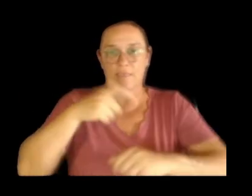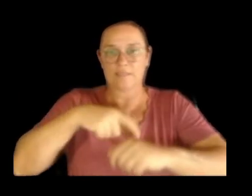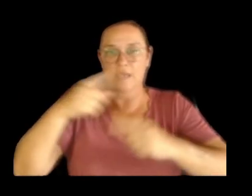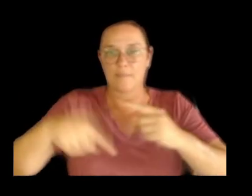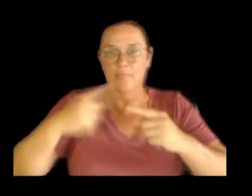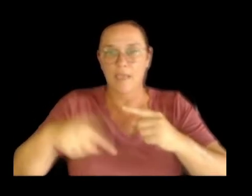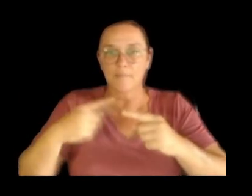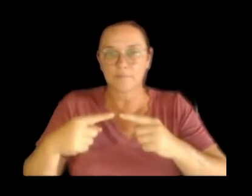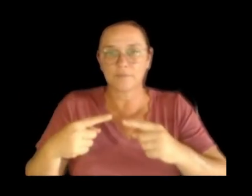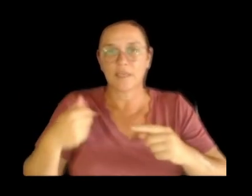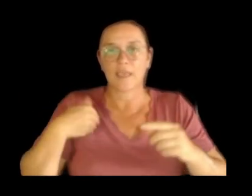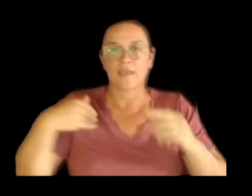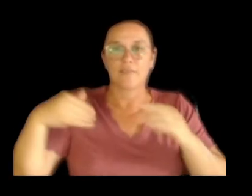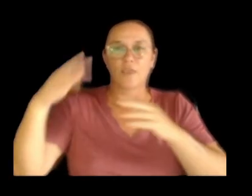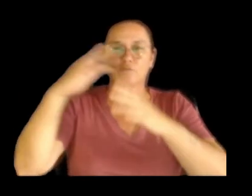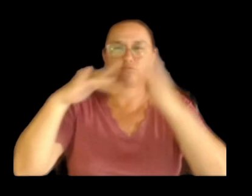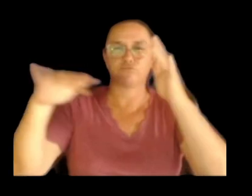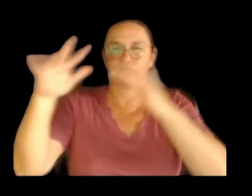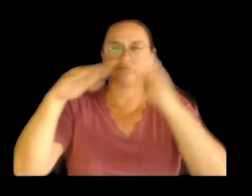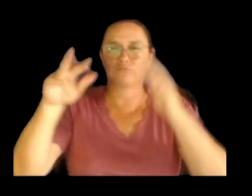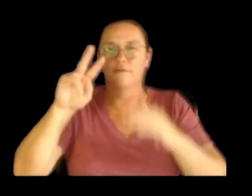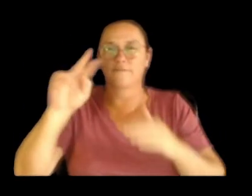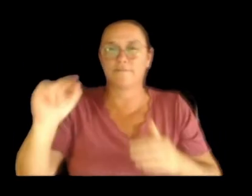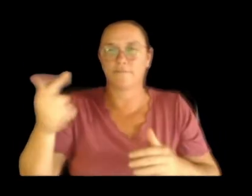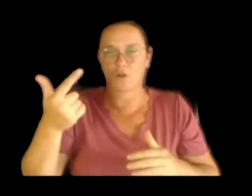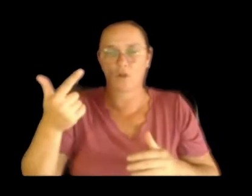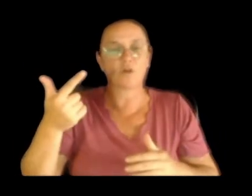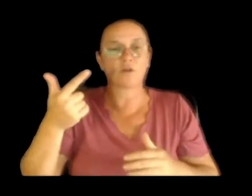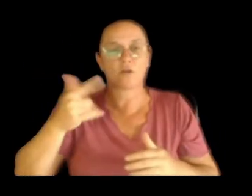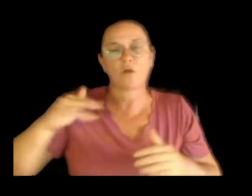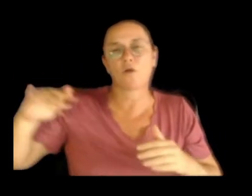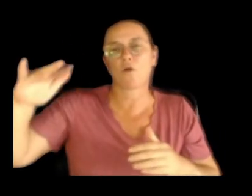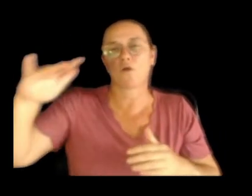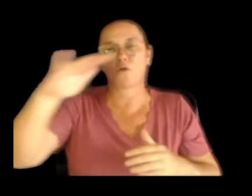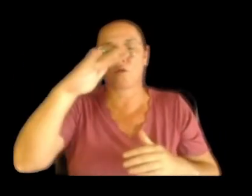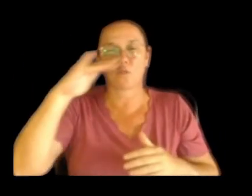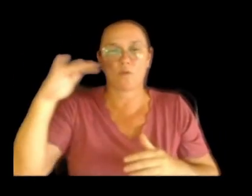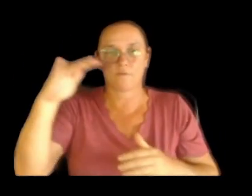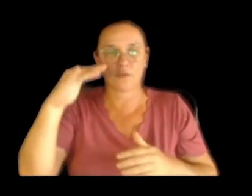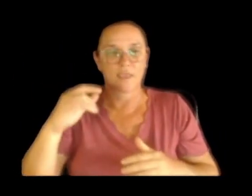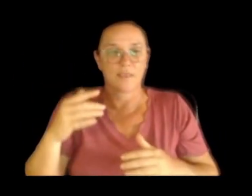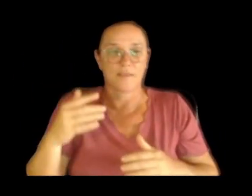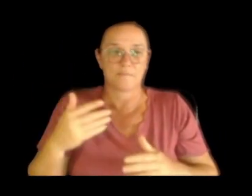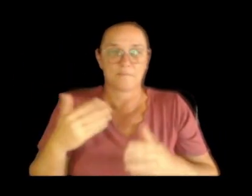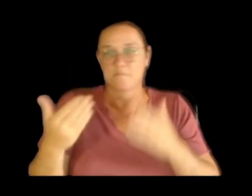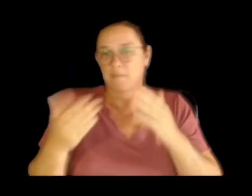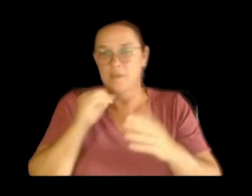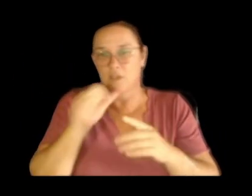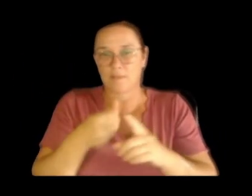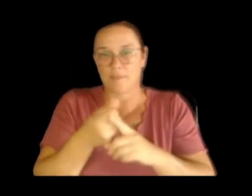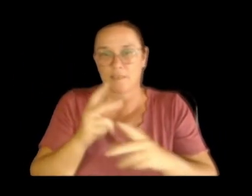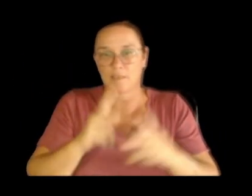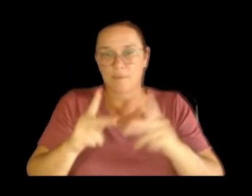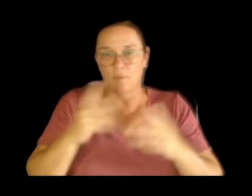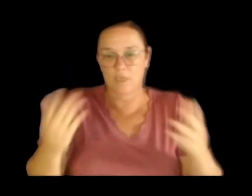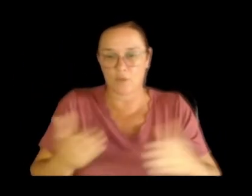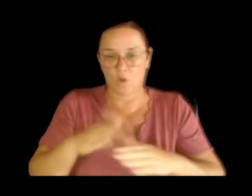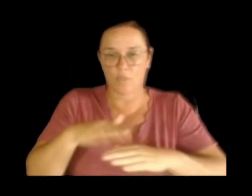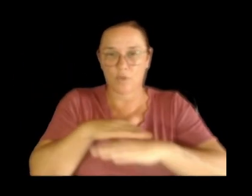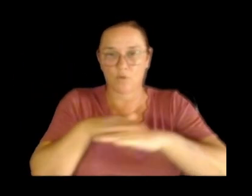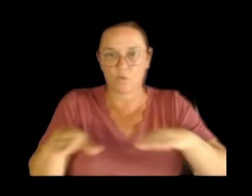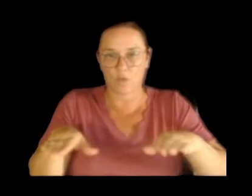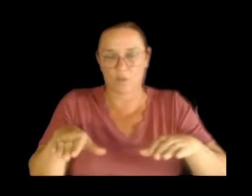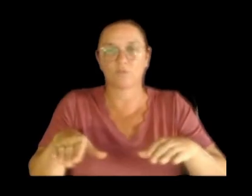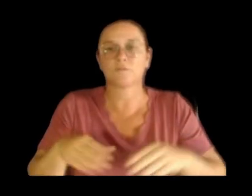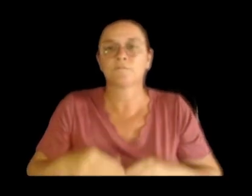brought a lot of that fog across the top of the island, even if it was not impactful for the people living on the ground. And the best view of that is from this Mauna Kea